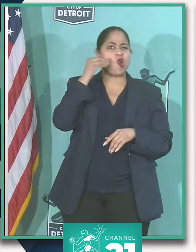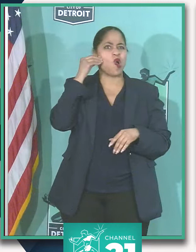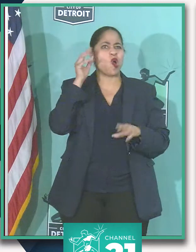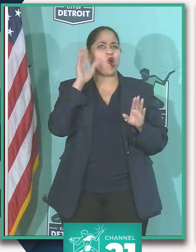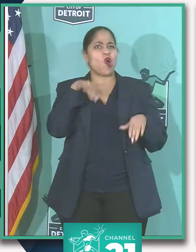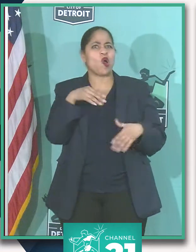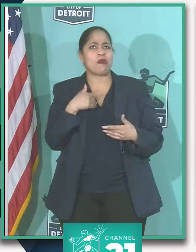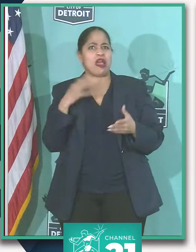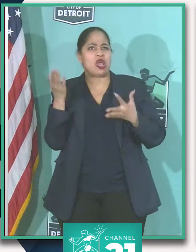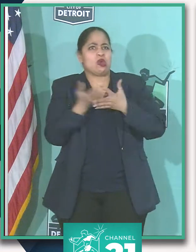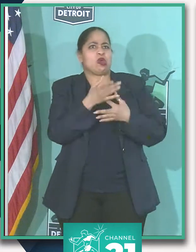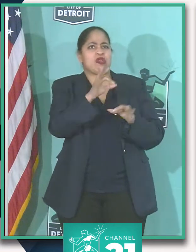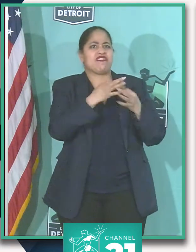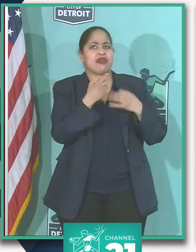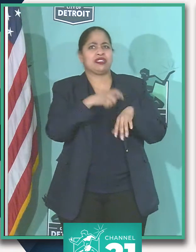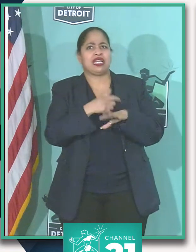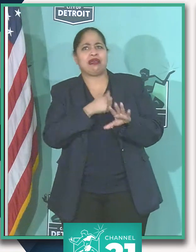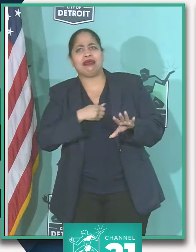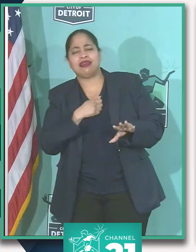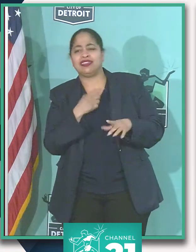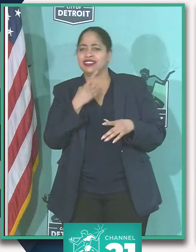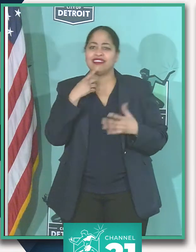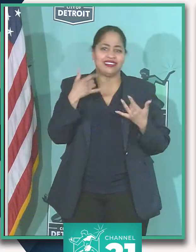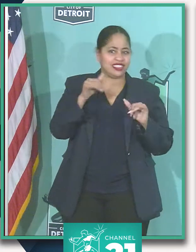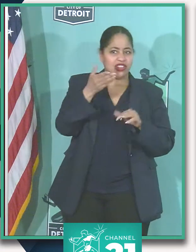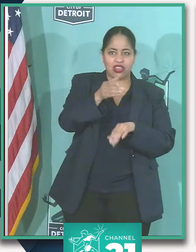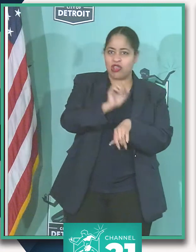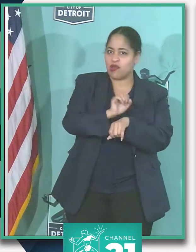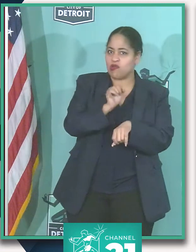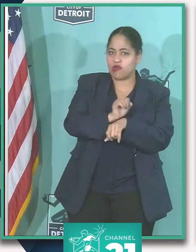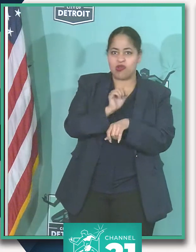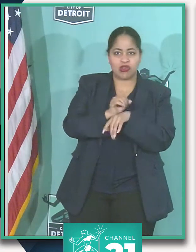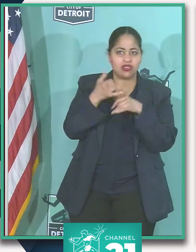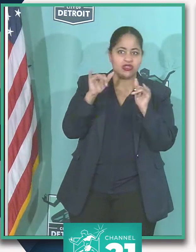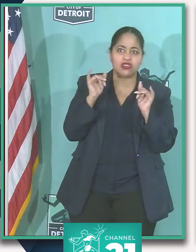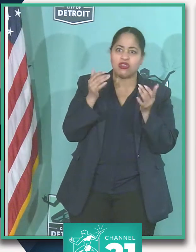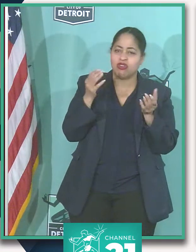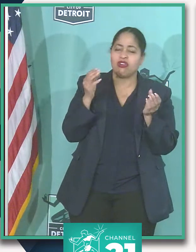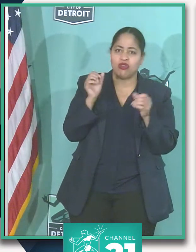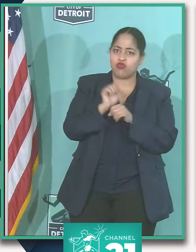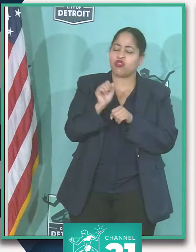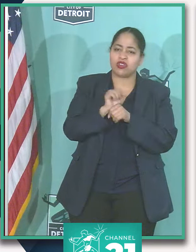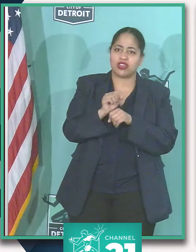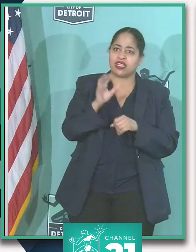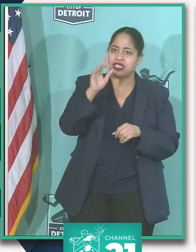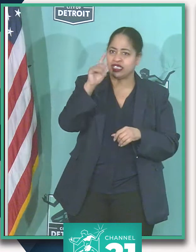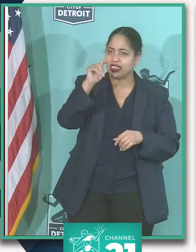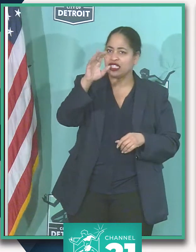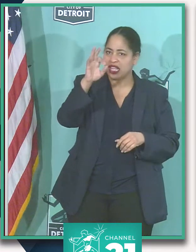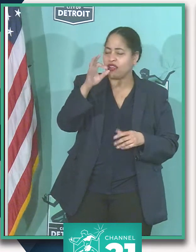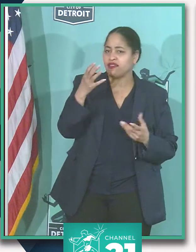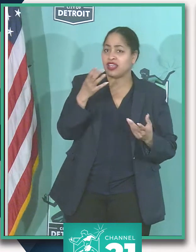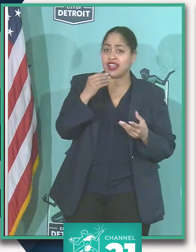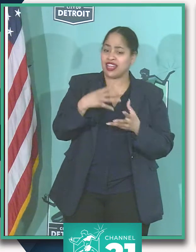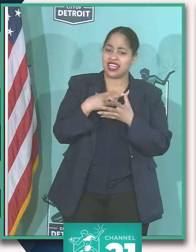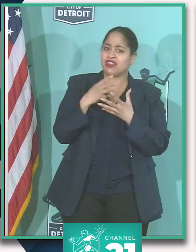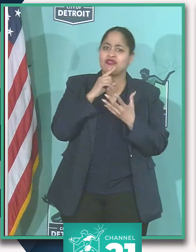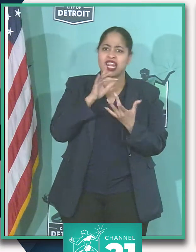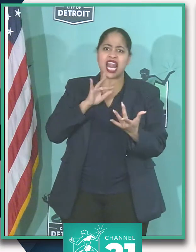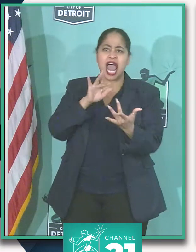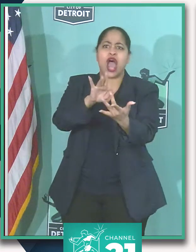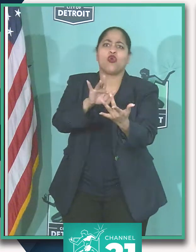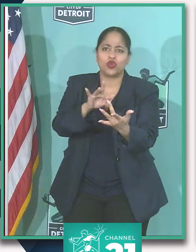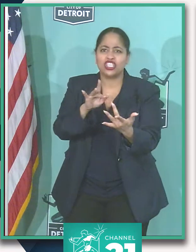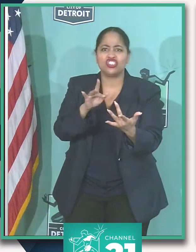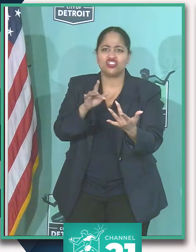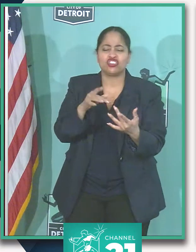I was interrupting you in family time." He was still at the office. And the outreach effort